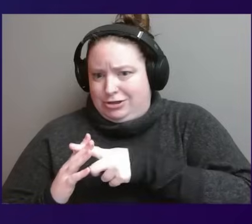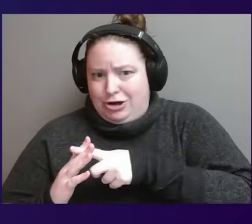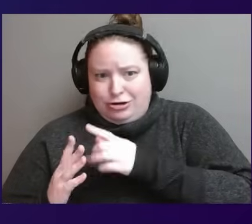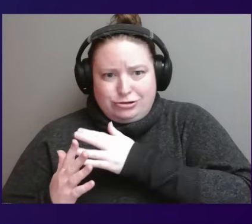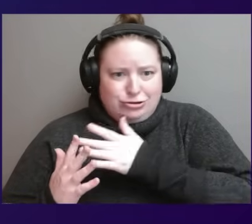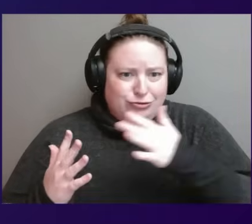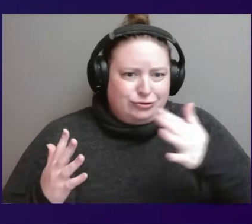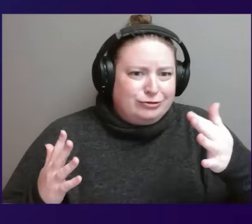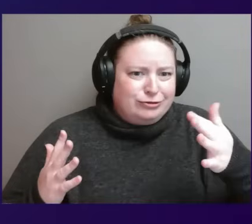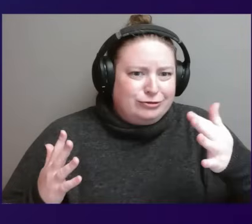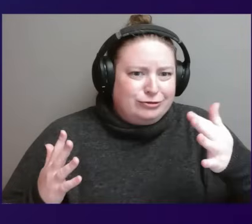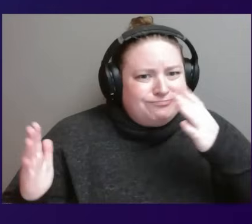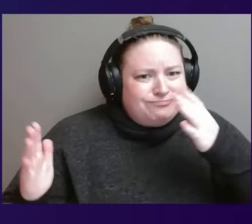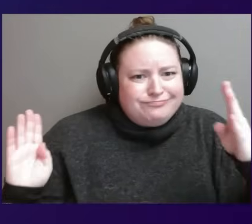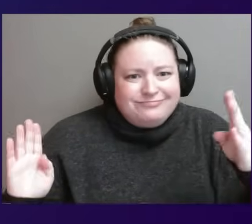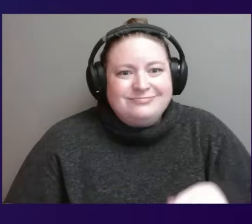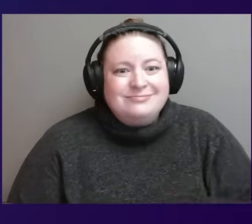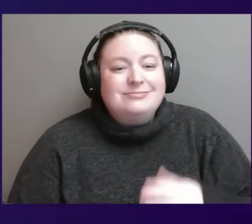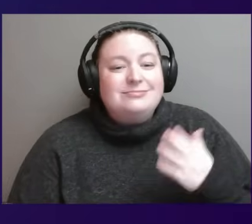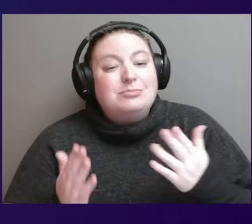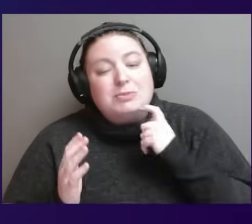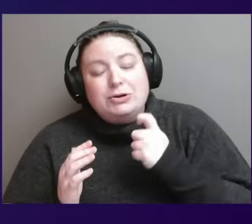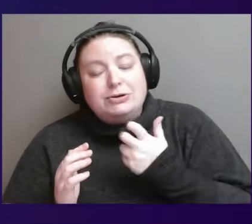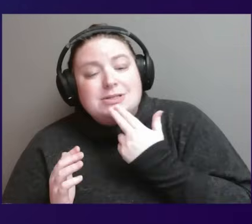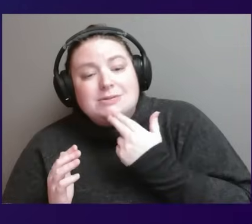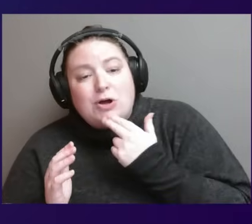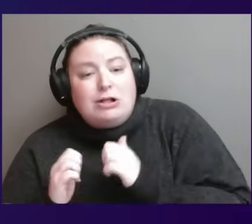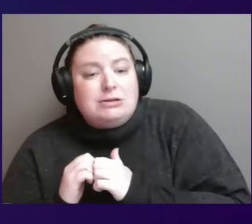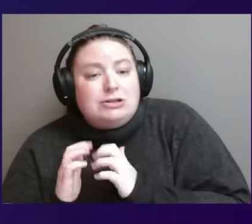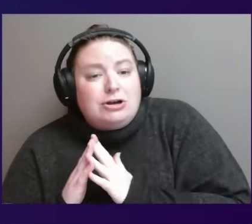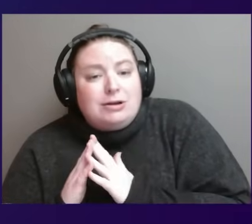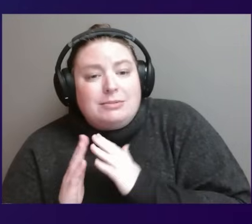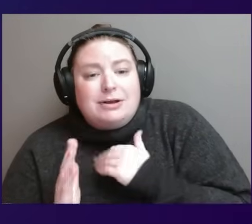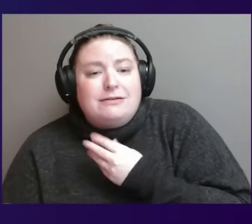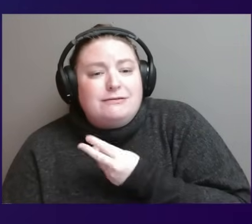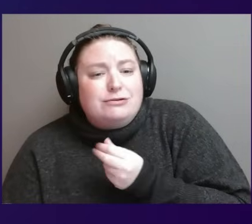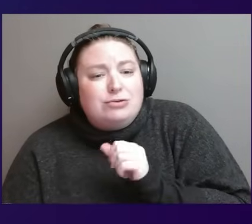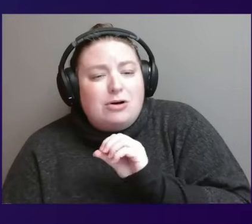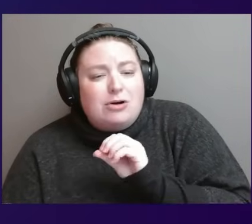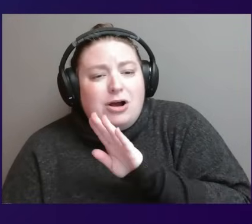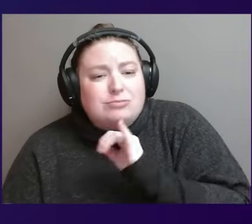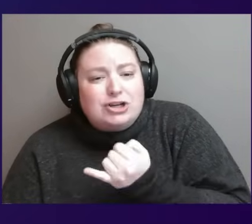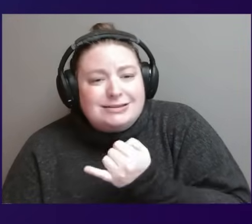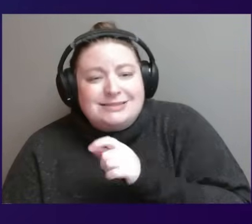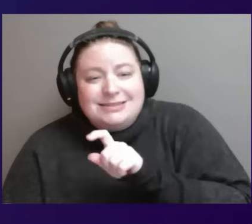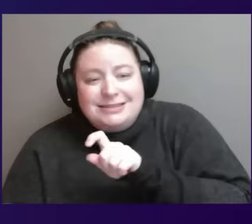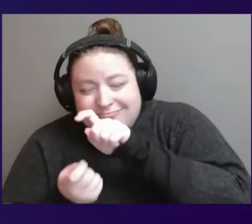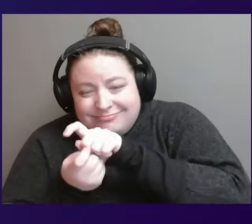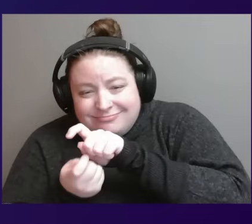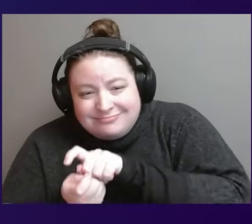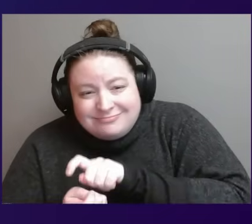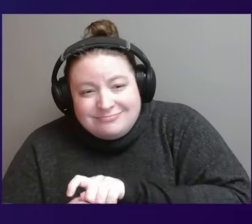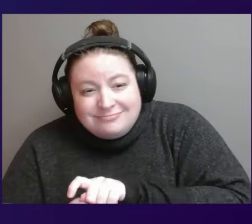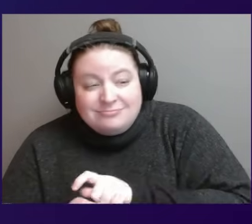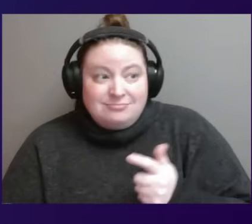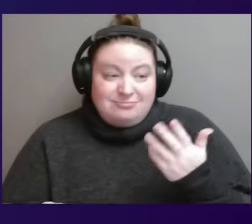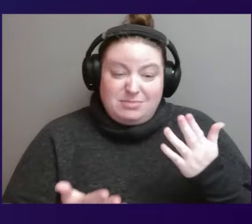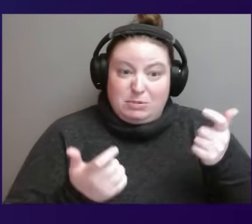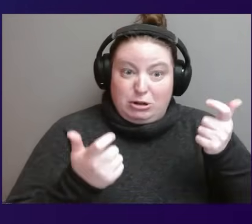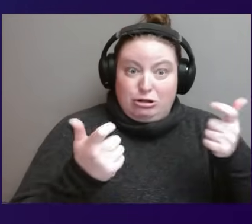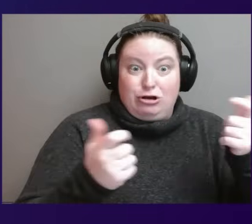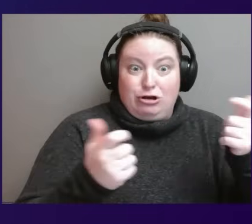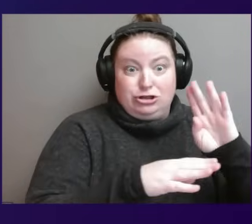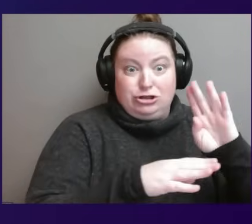before, maybe you're a very small startup with a few objects and you need very granular level details. Maybe you're a large enterprise with